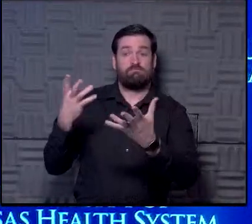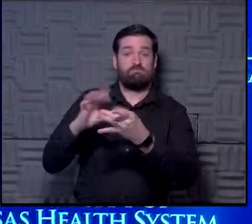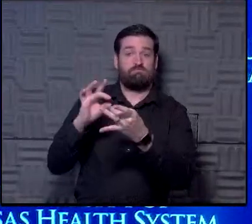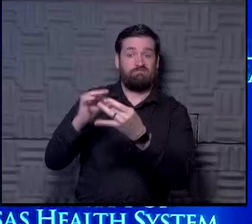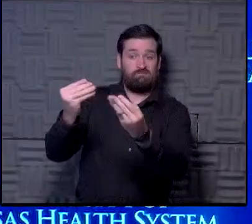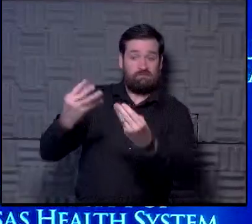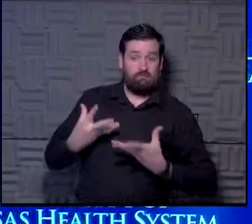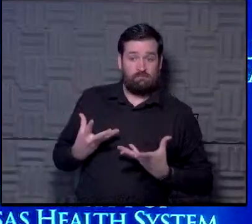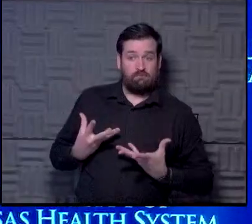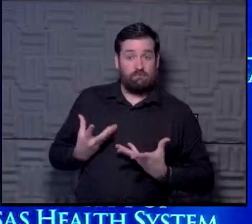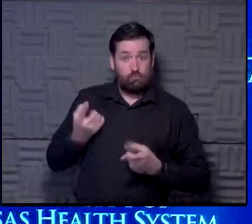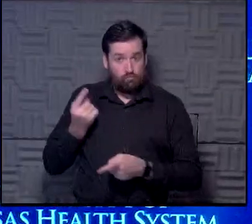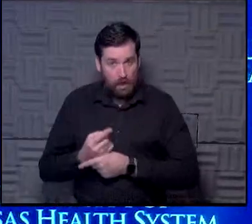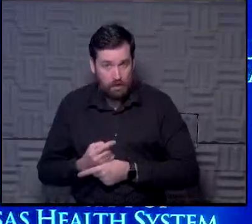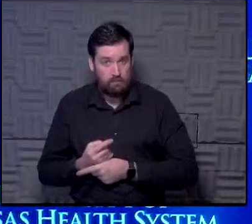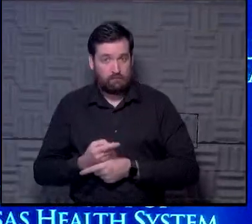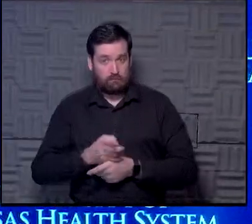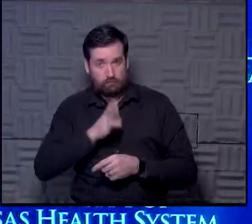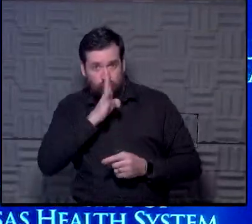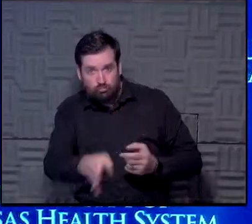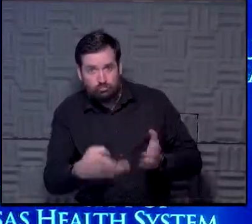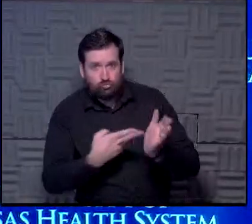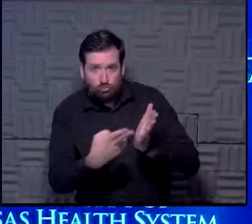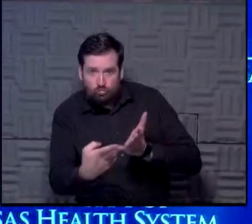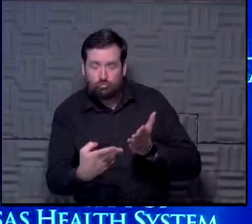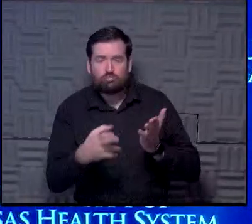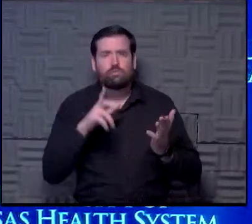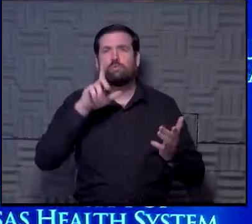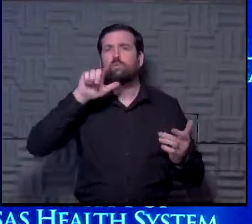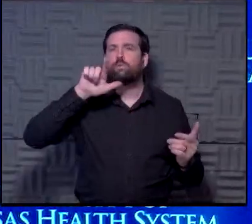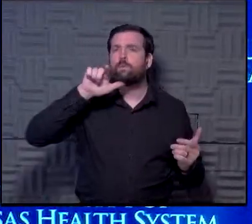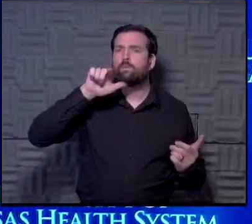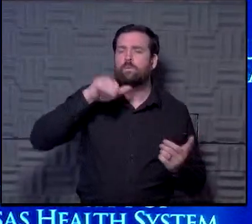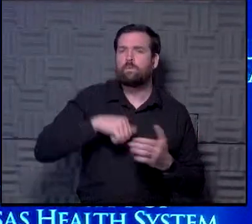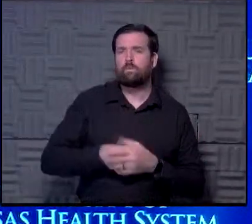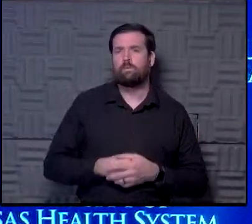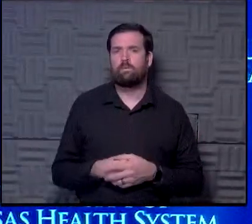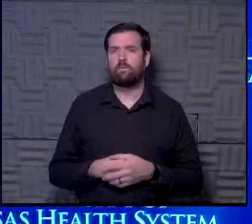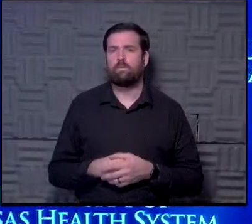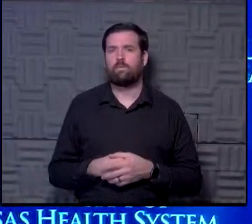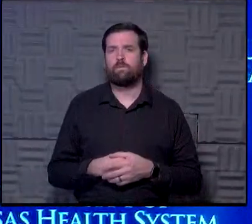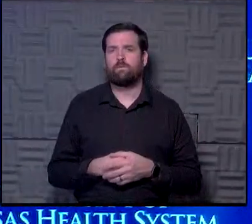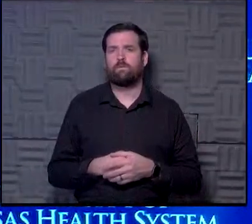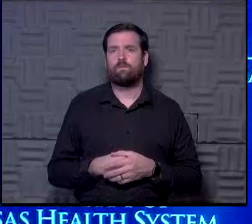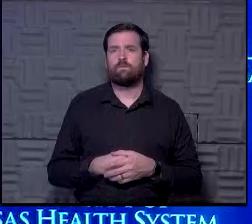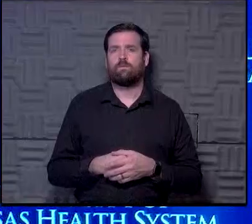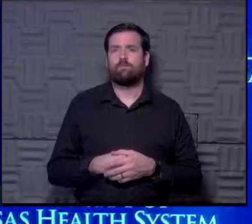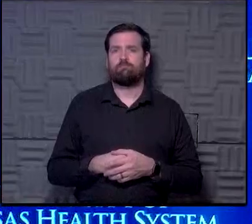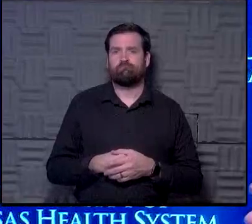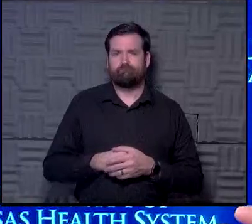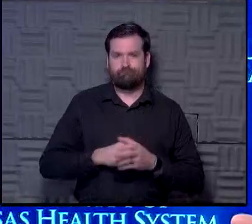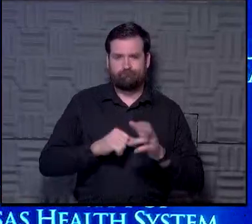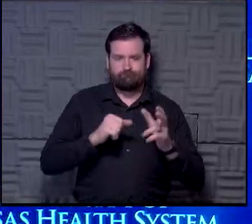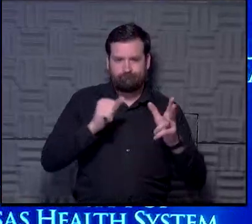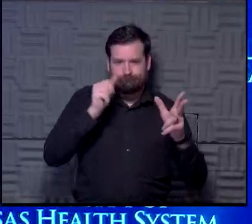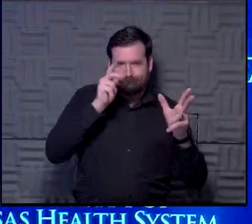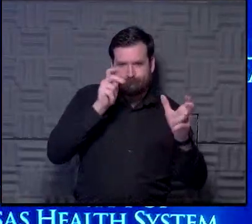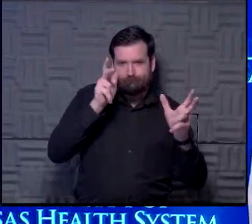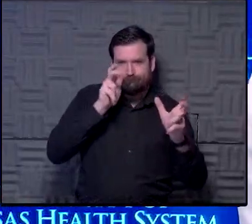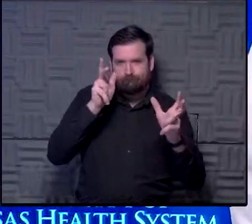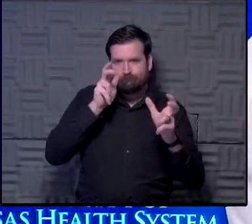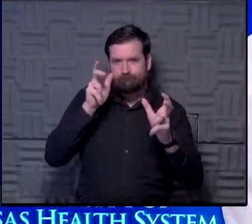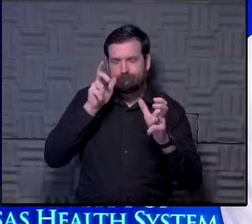right and truthful, and has always been pretty honest about it. And I think as you listen to the voices that are outside in